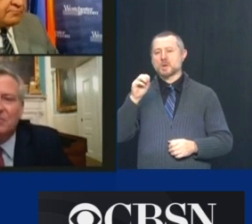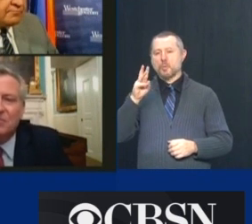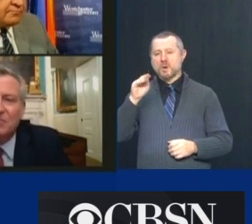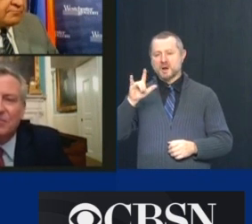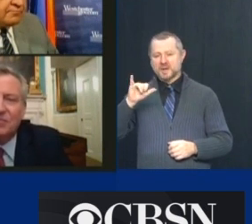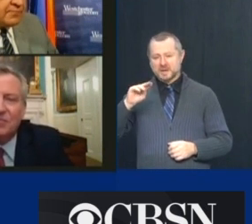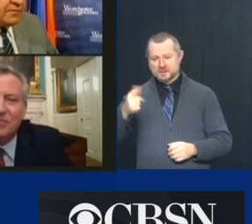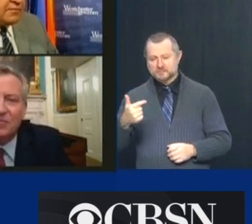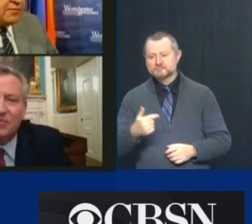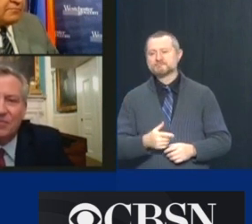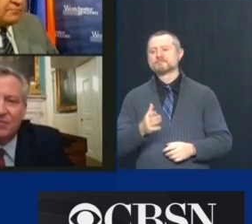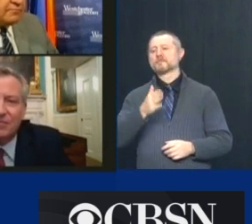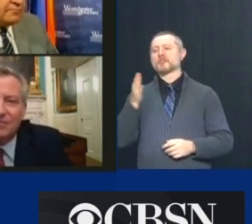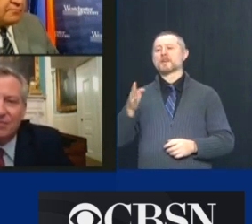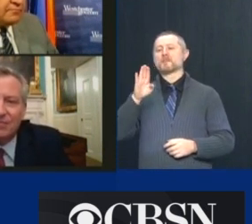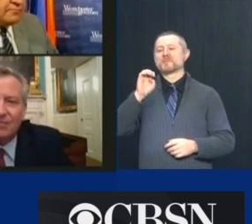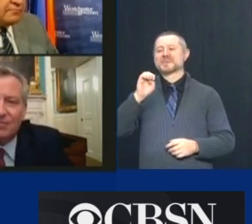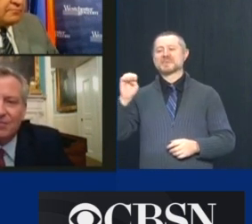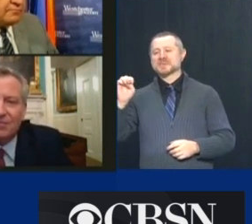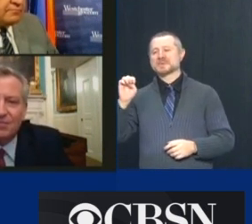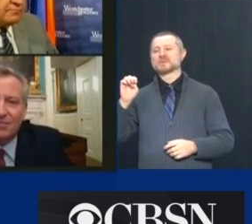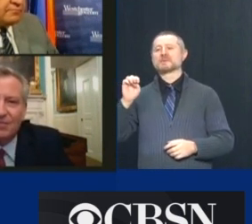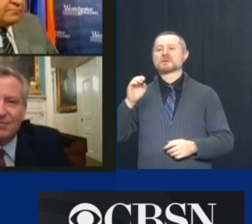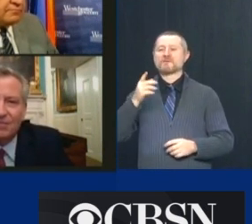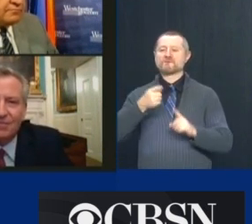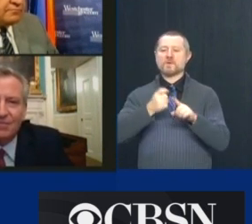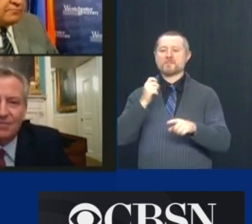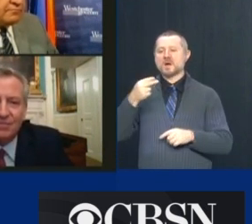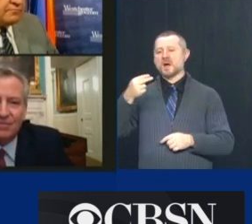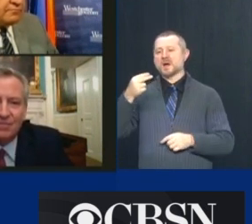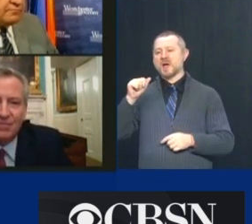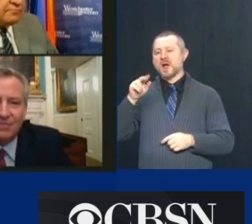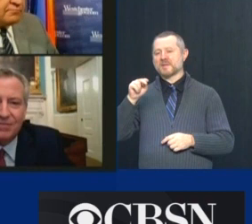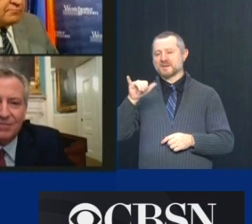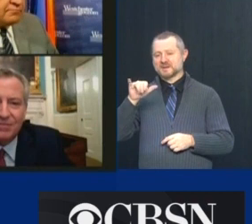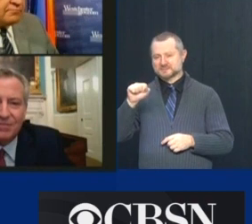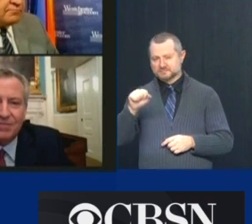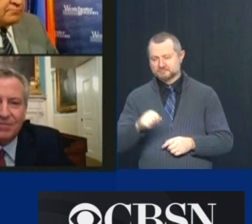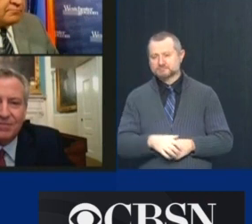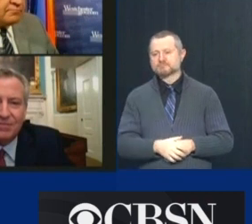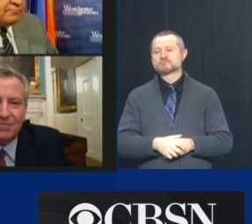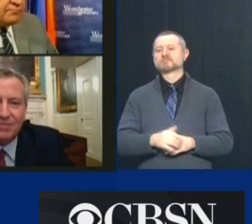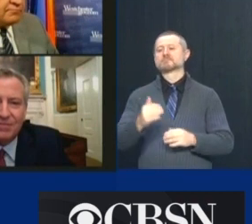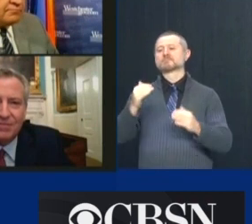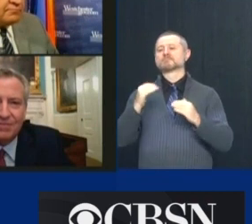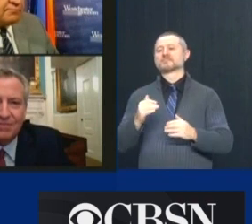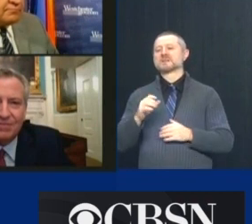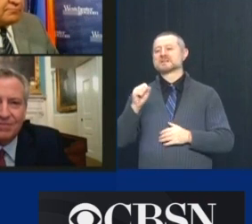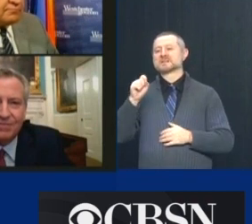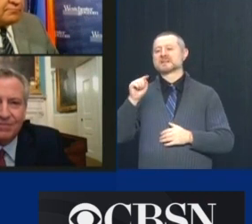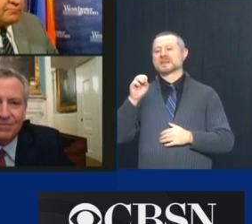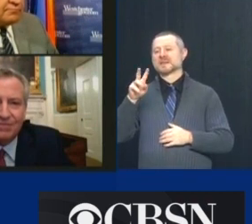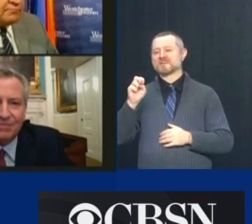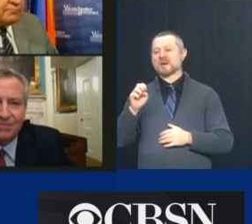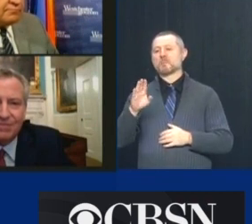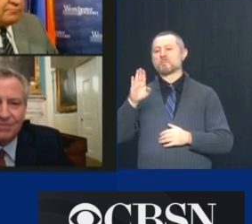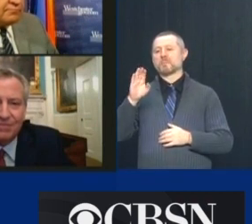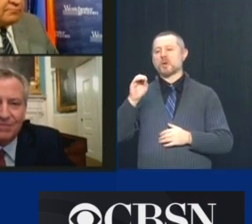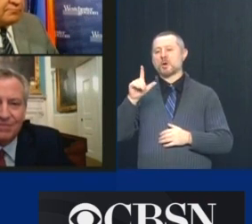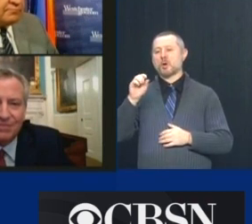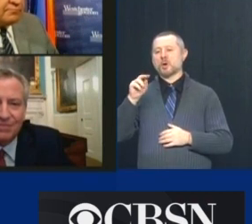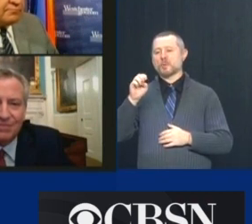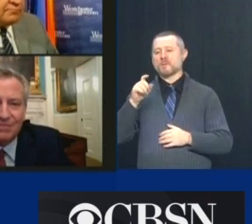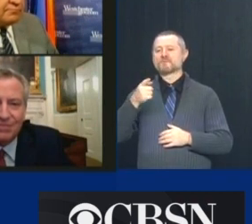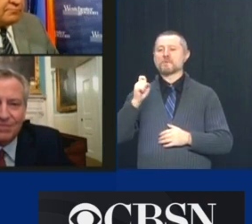Association of New York State, County Executive Adam Bello from Monroe, Steve Ballone, County Executive Suffolk County, Laura Curran,